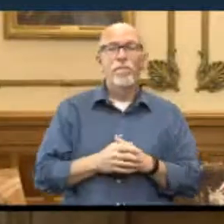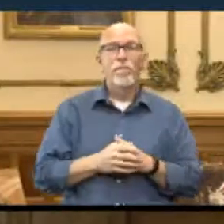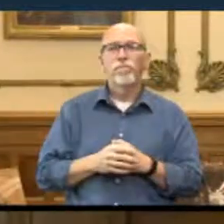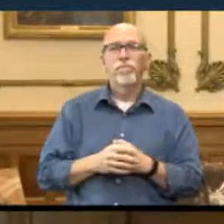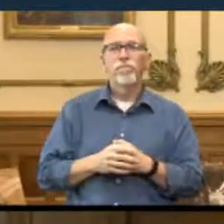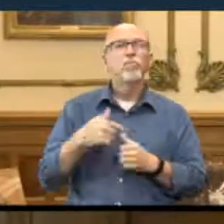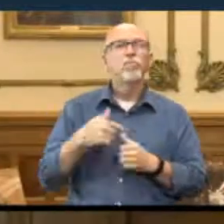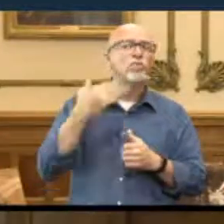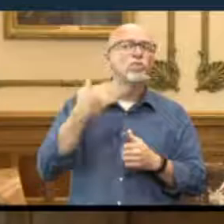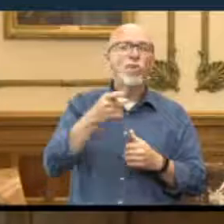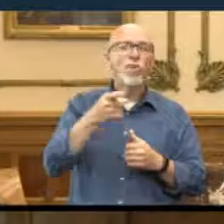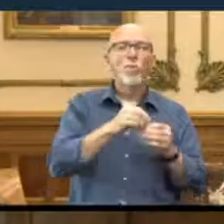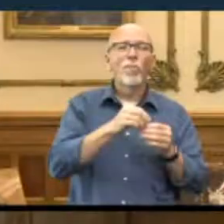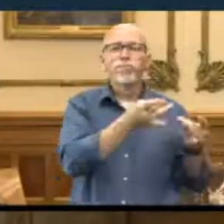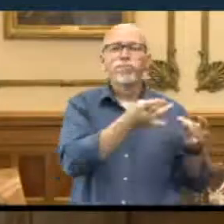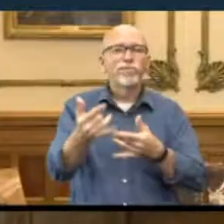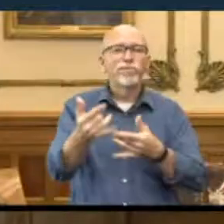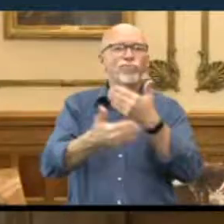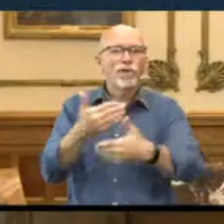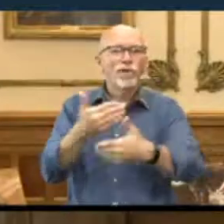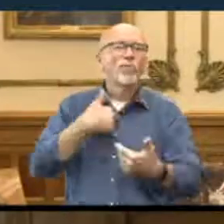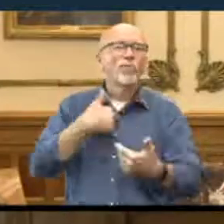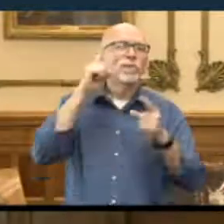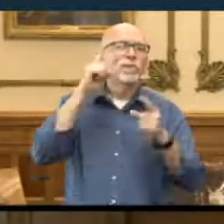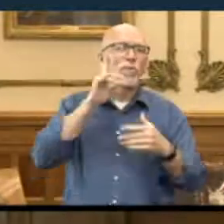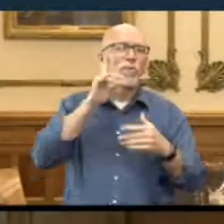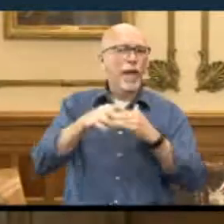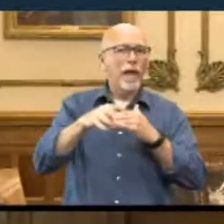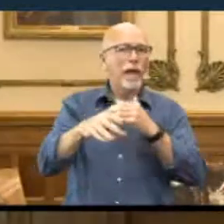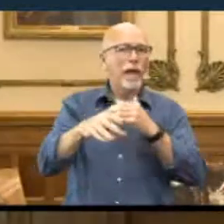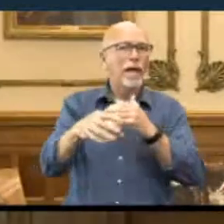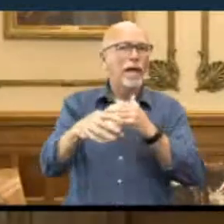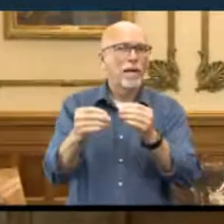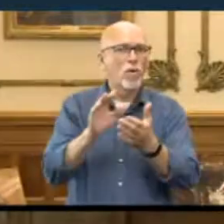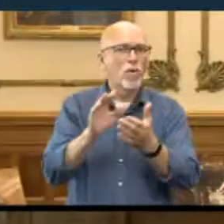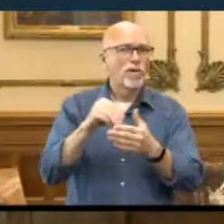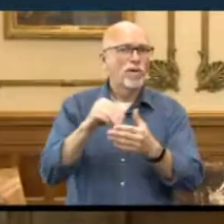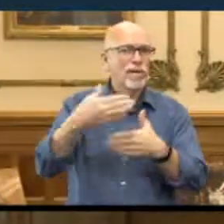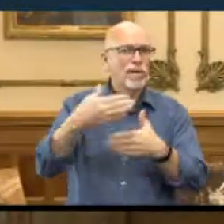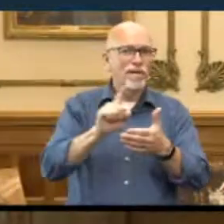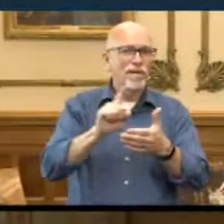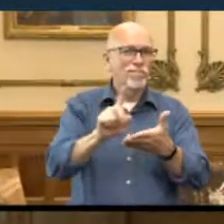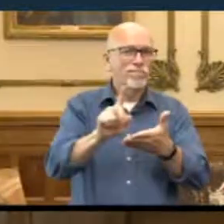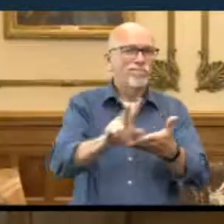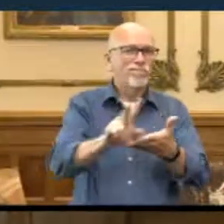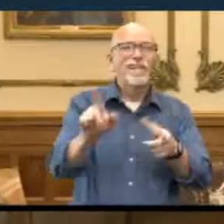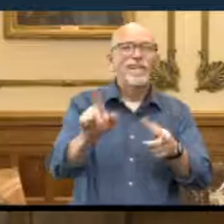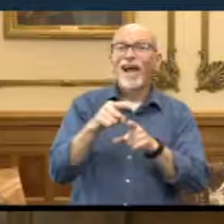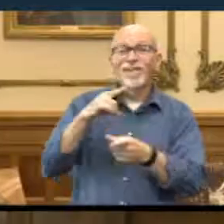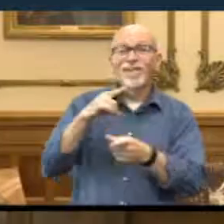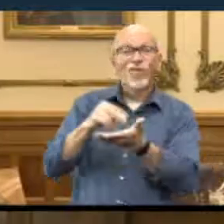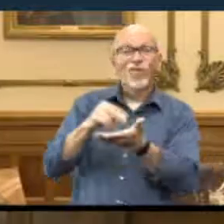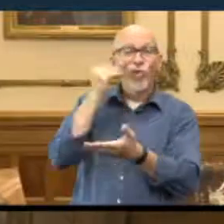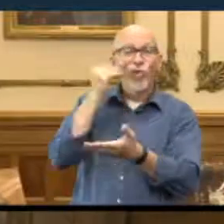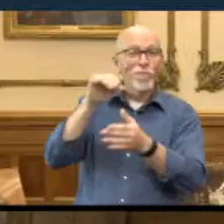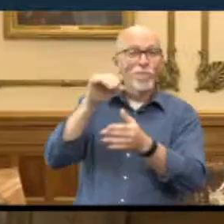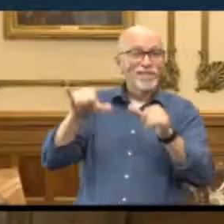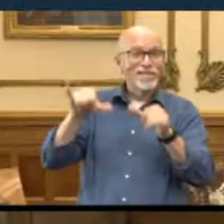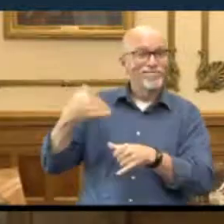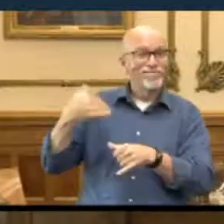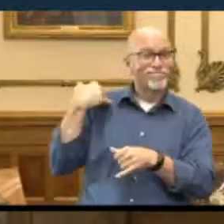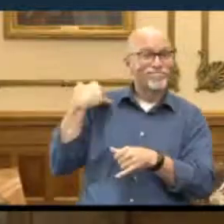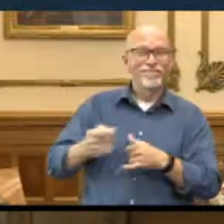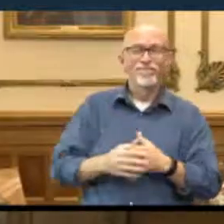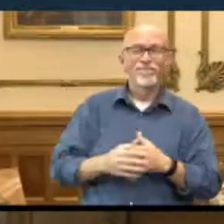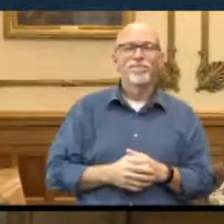is a fluid process and expect to continue to add schools over the next few weeks, just as we did with our long-term care facilities.